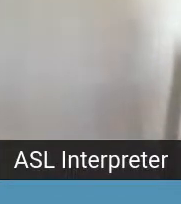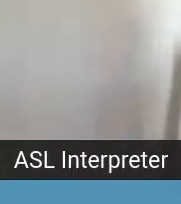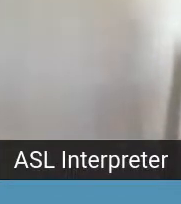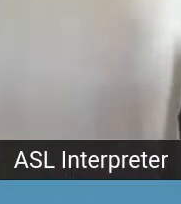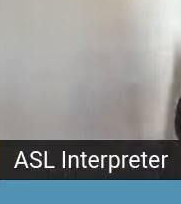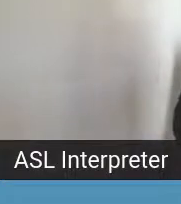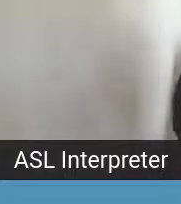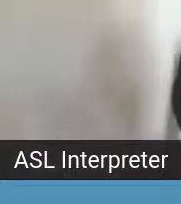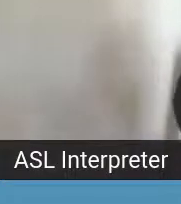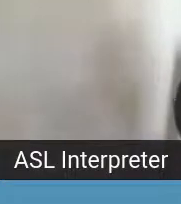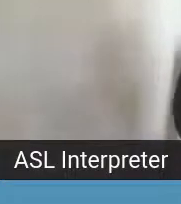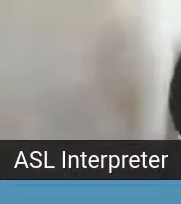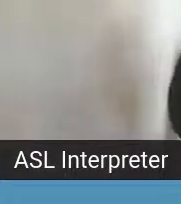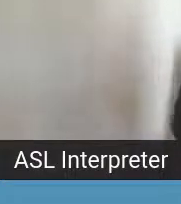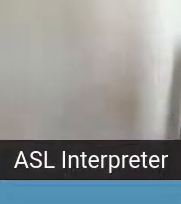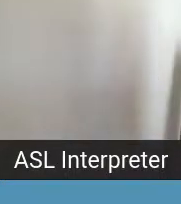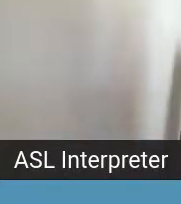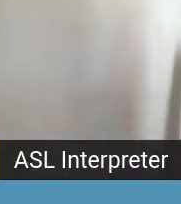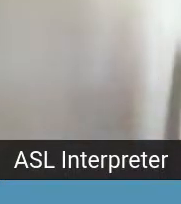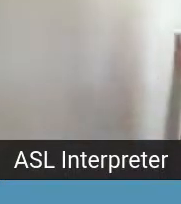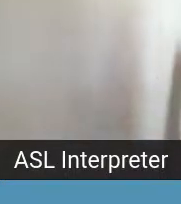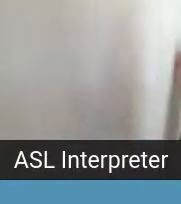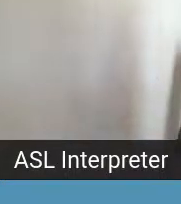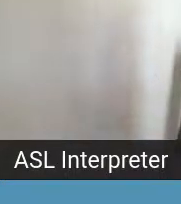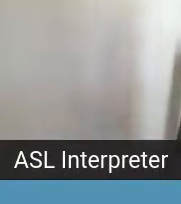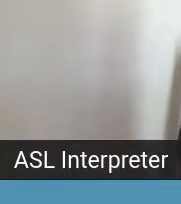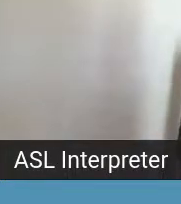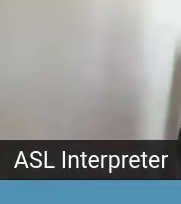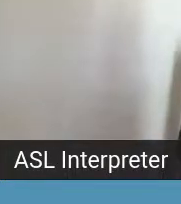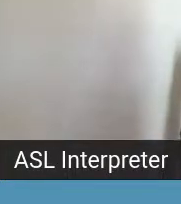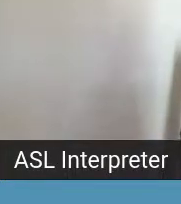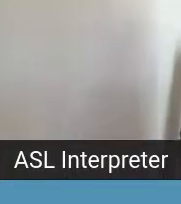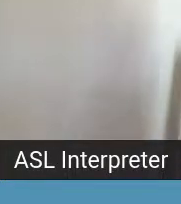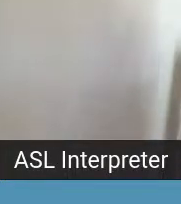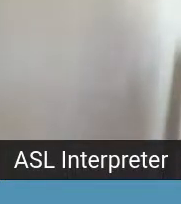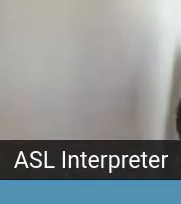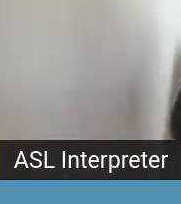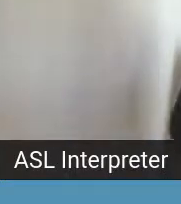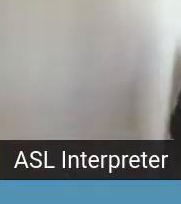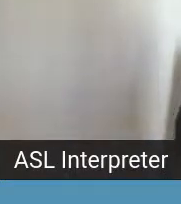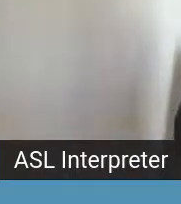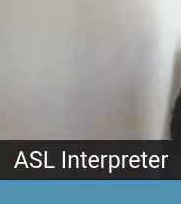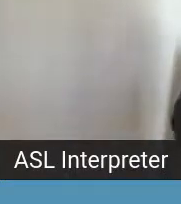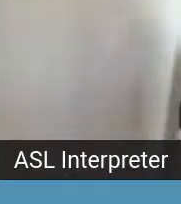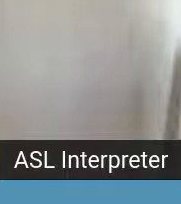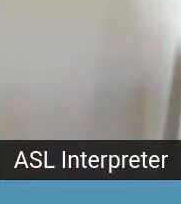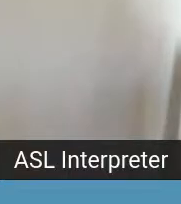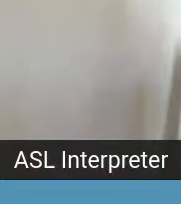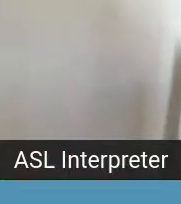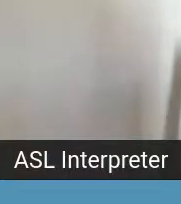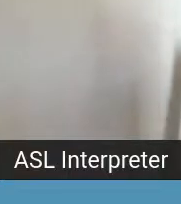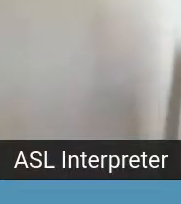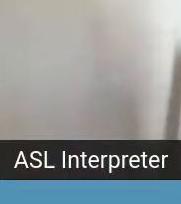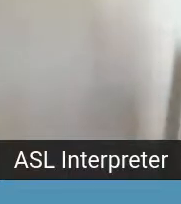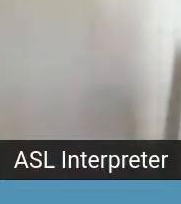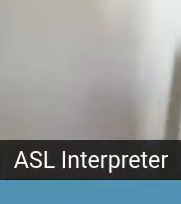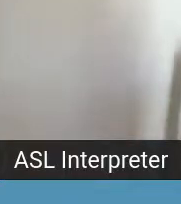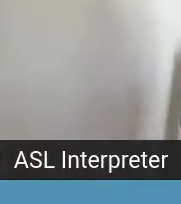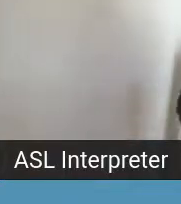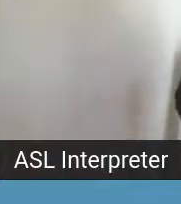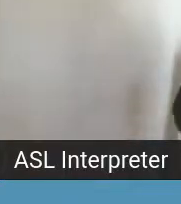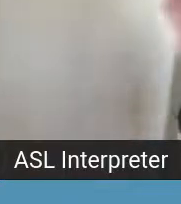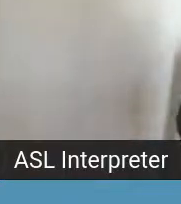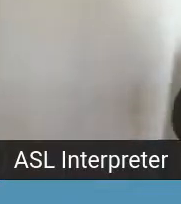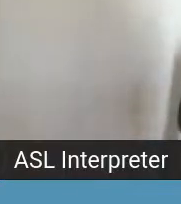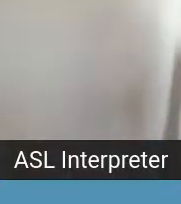we want to target? Sure. And then the follow-up is, in your experience, what are some ways that organizations have addressed these needs?